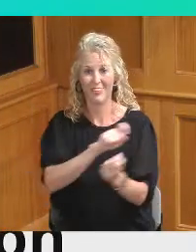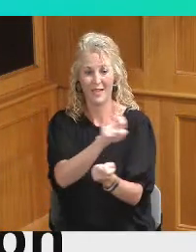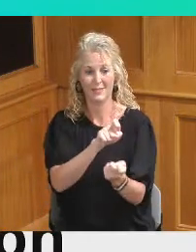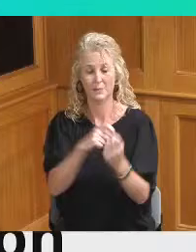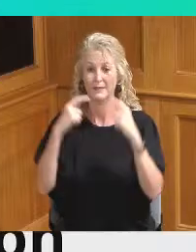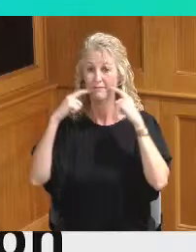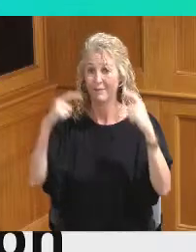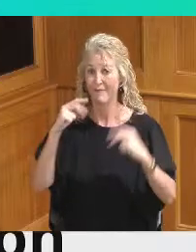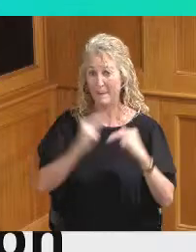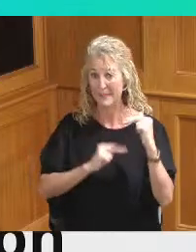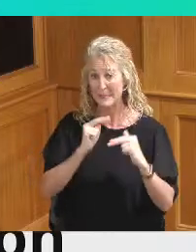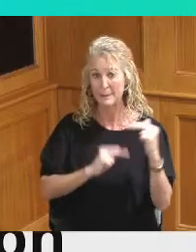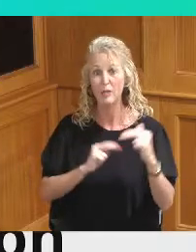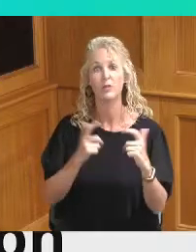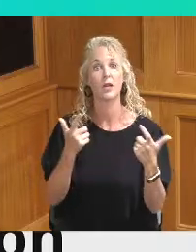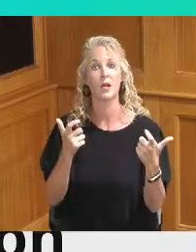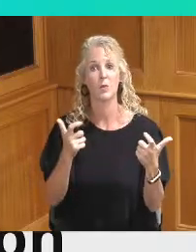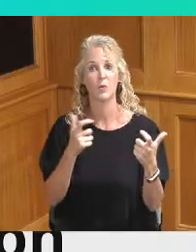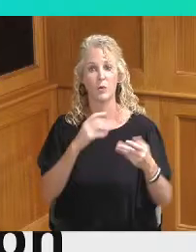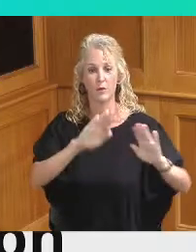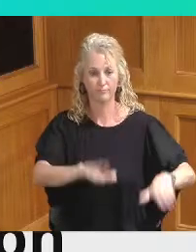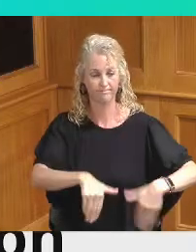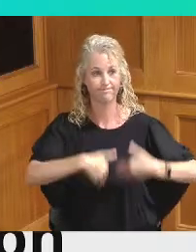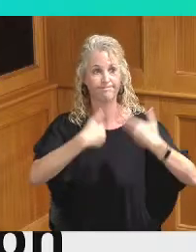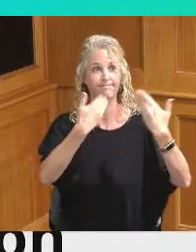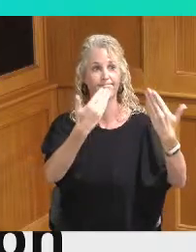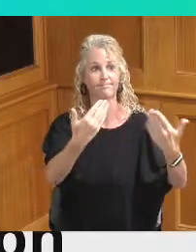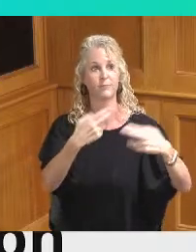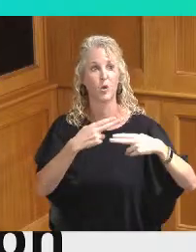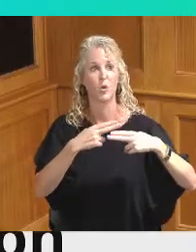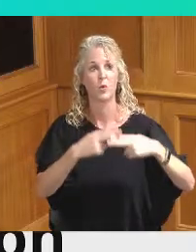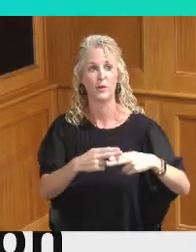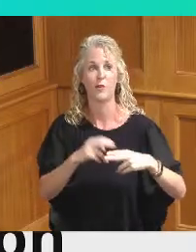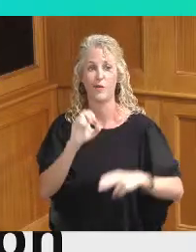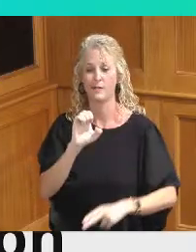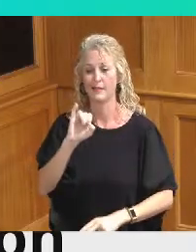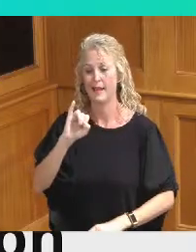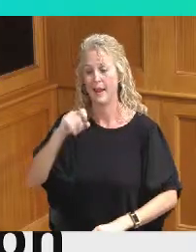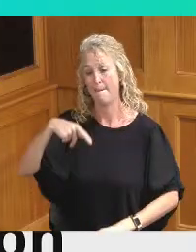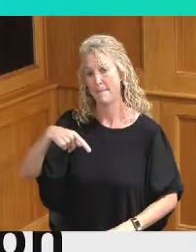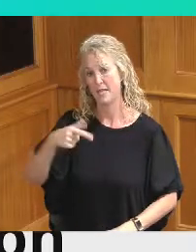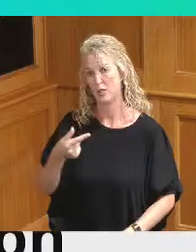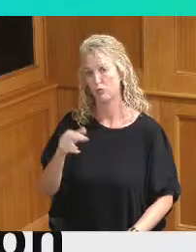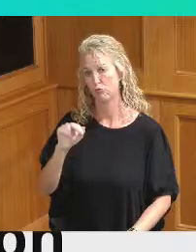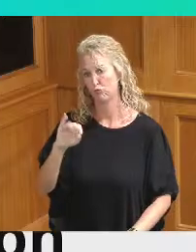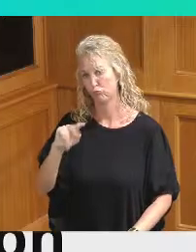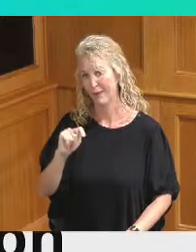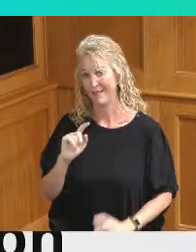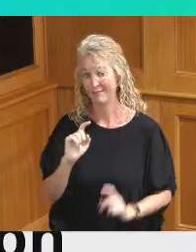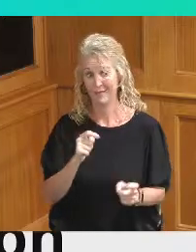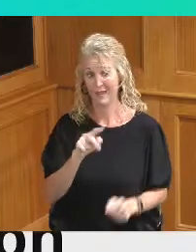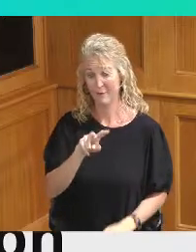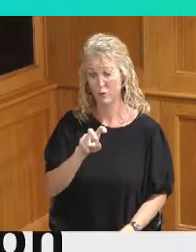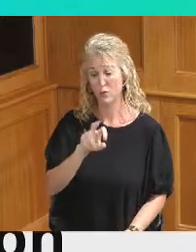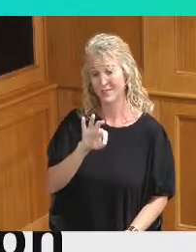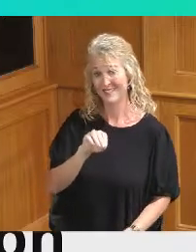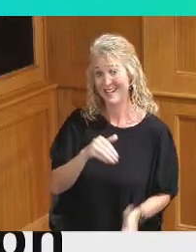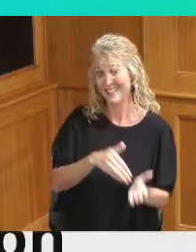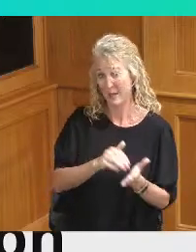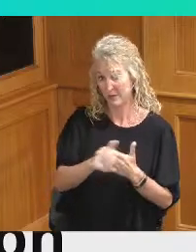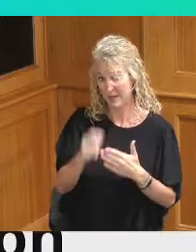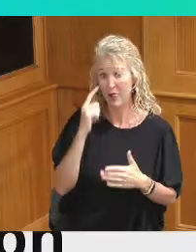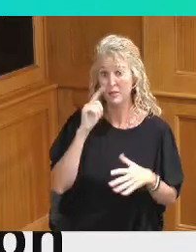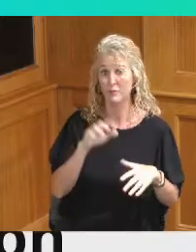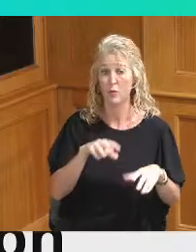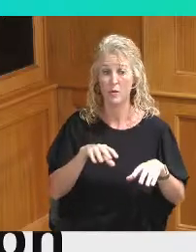worked with Lockland to prepare a 2025 EIP grant application, for which it received a $290,000 award for acquisition